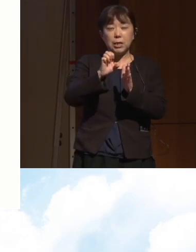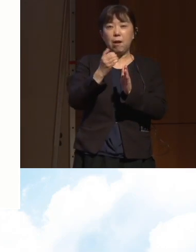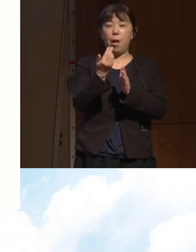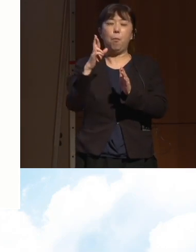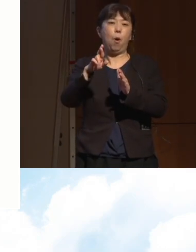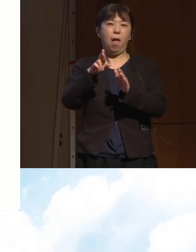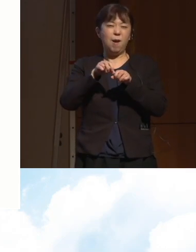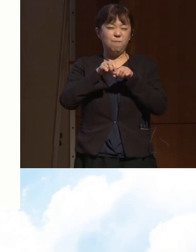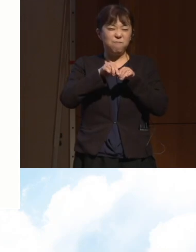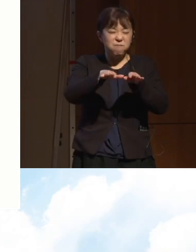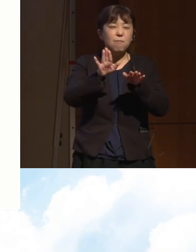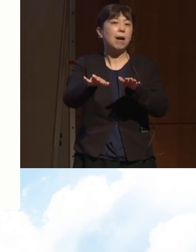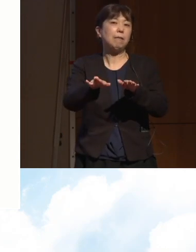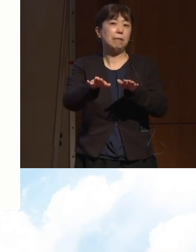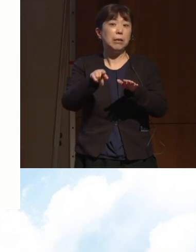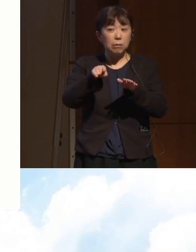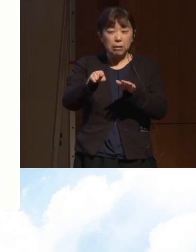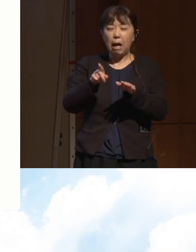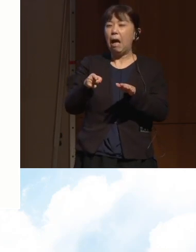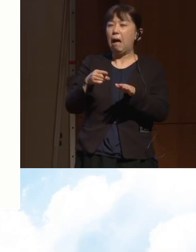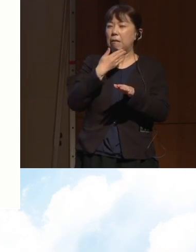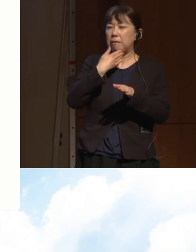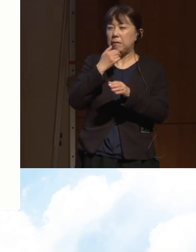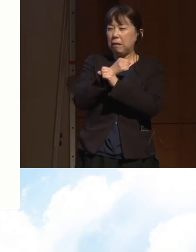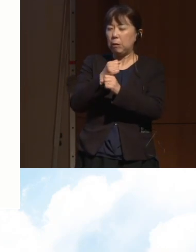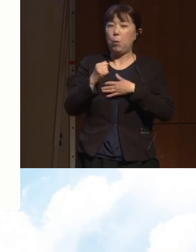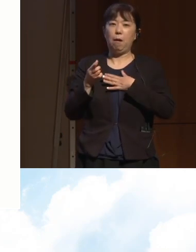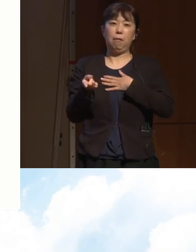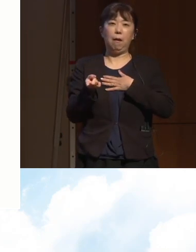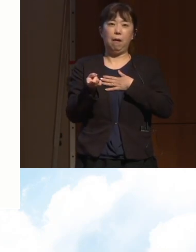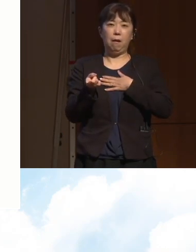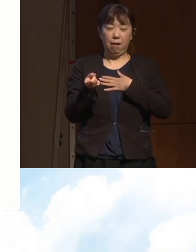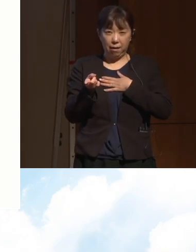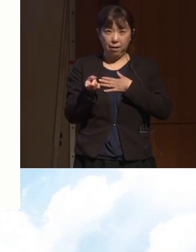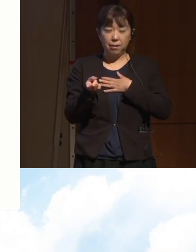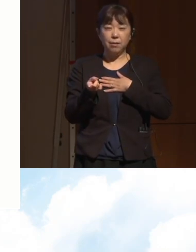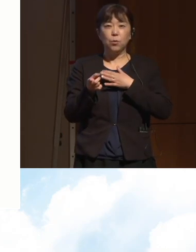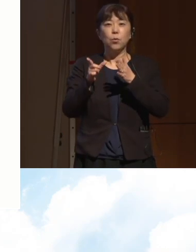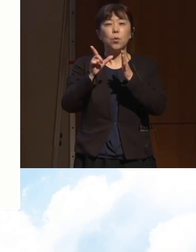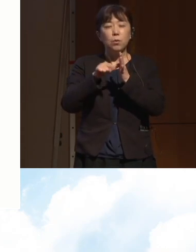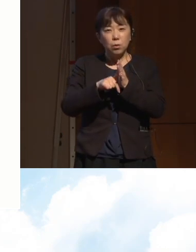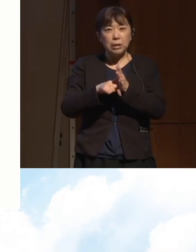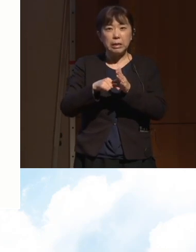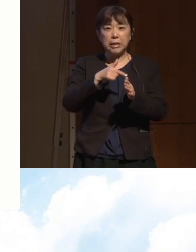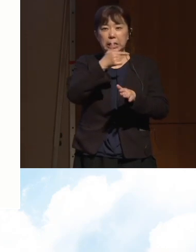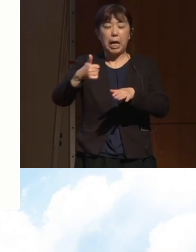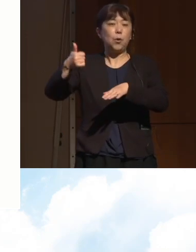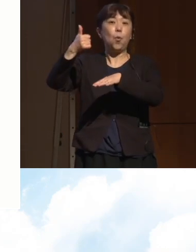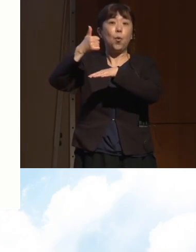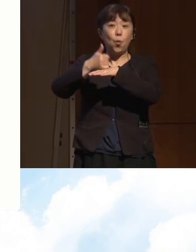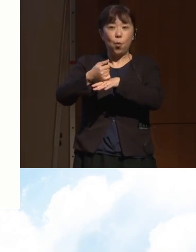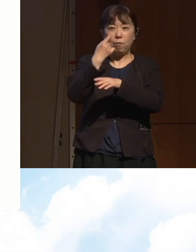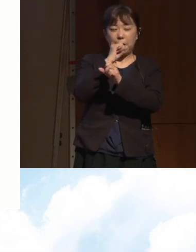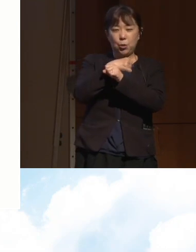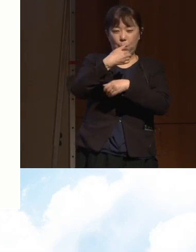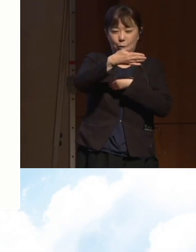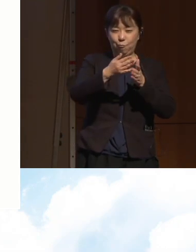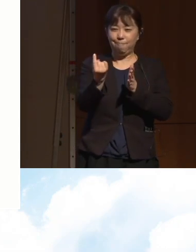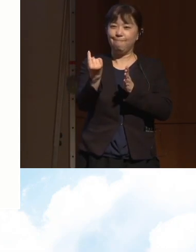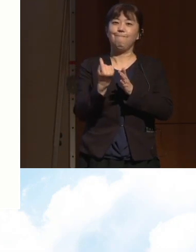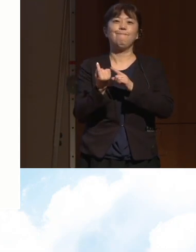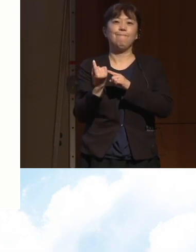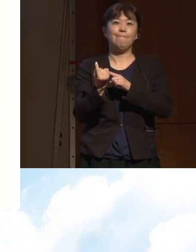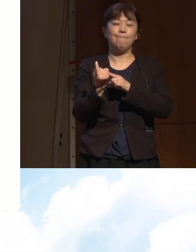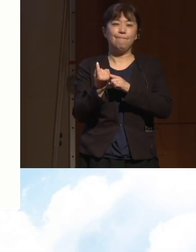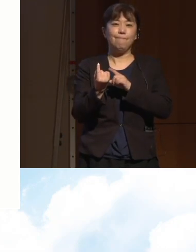And at that time, President Obama came to my laboratory and I was showing him my notebook from 1999 to impress upon him how